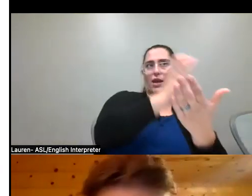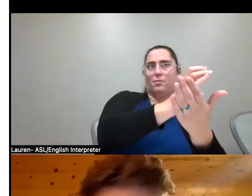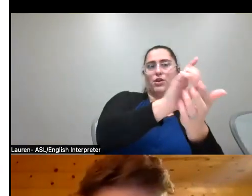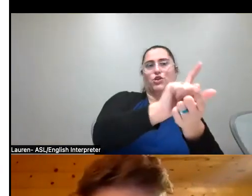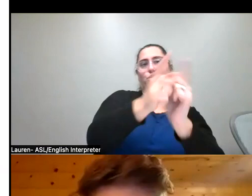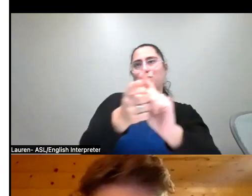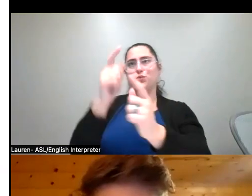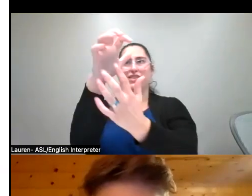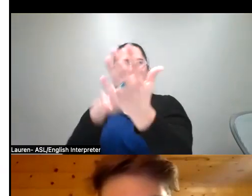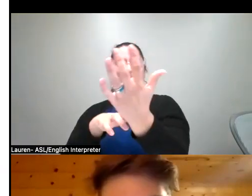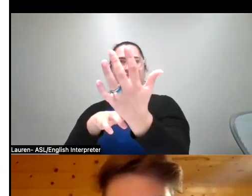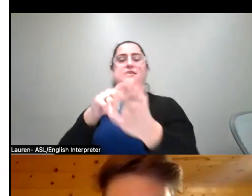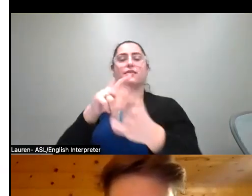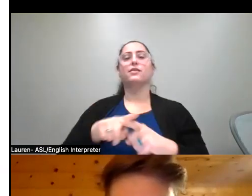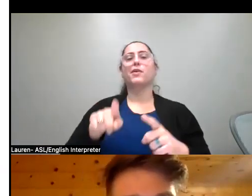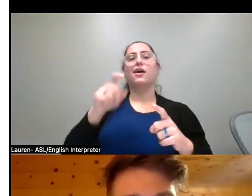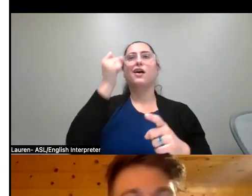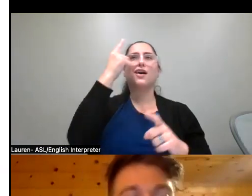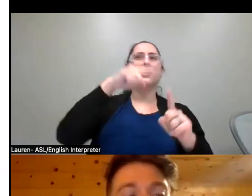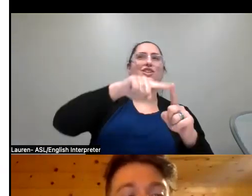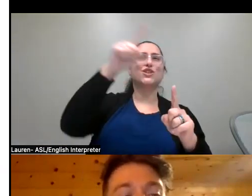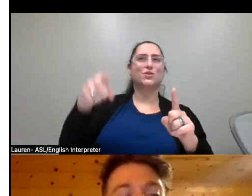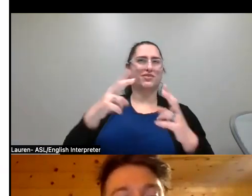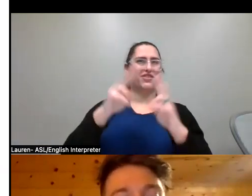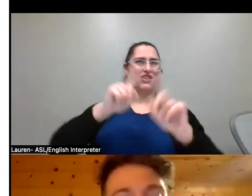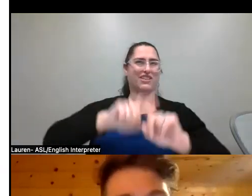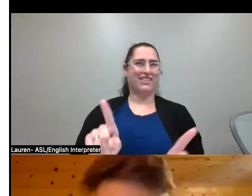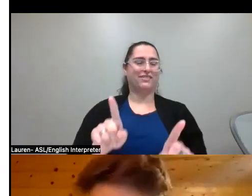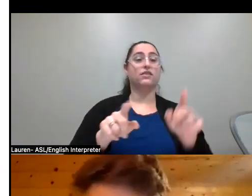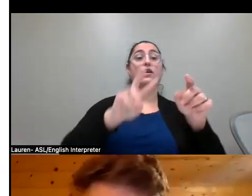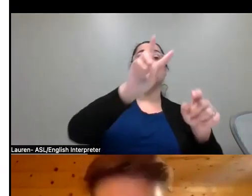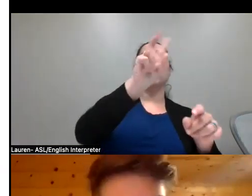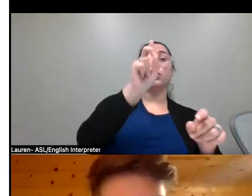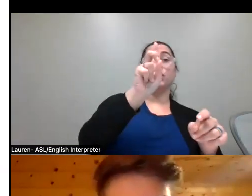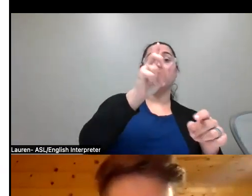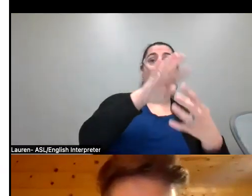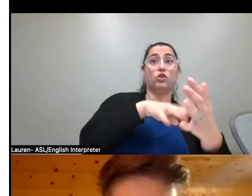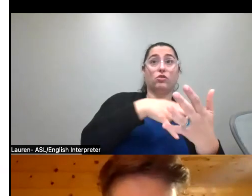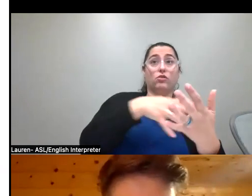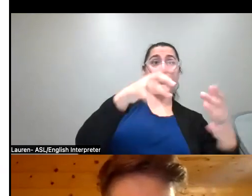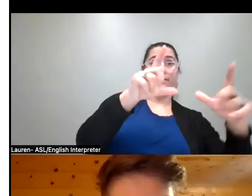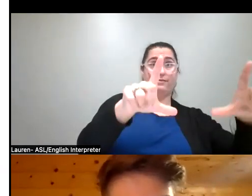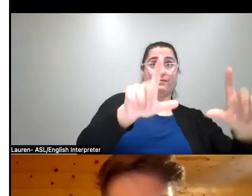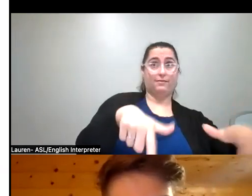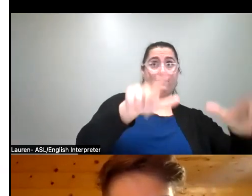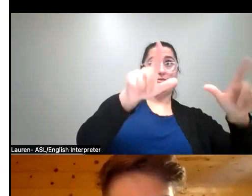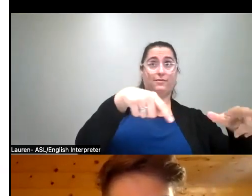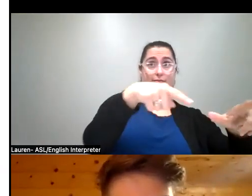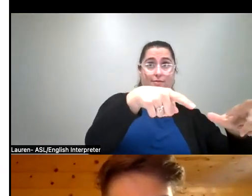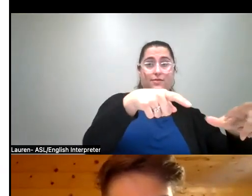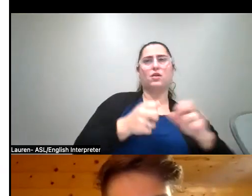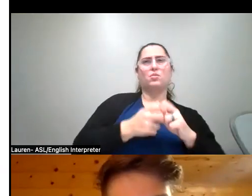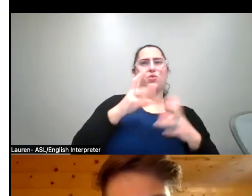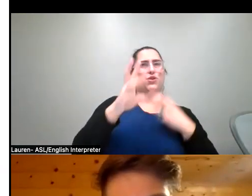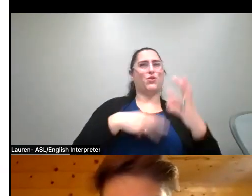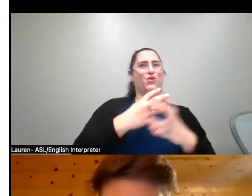but the distributions are quite different. In this case, it's a 2D grid of pixels. In a protein world,